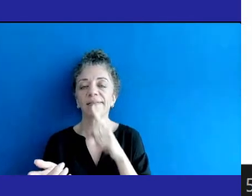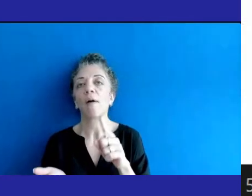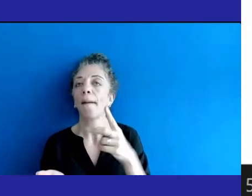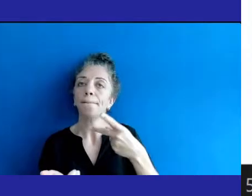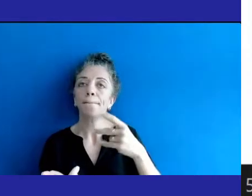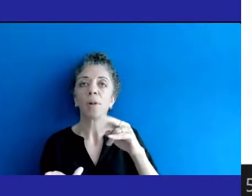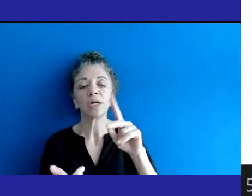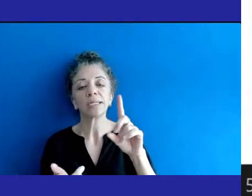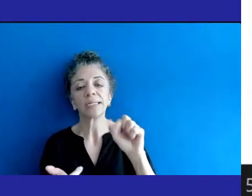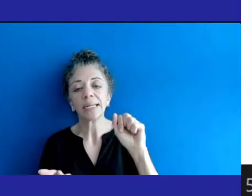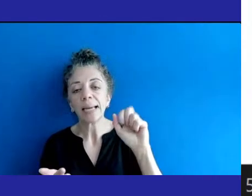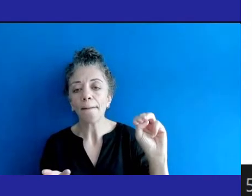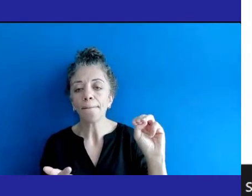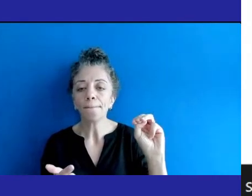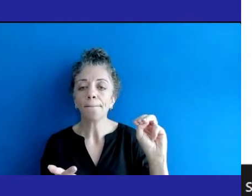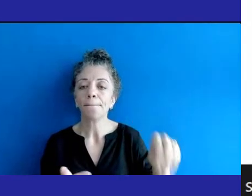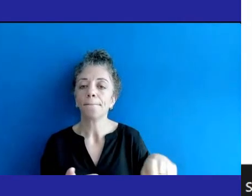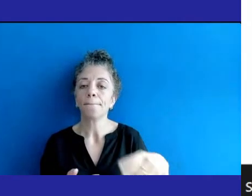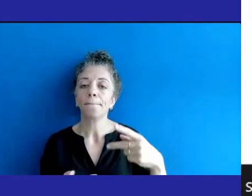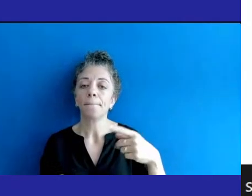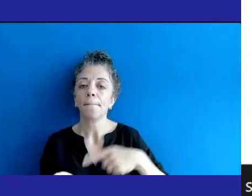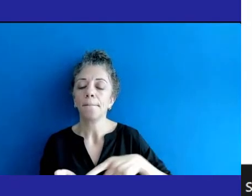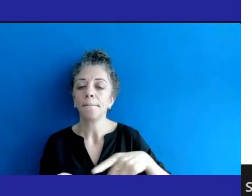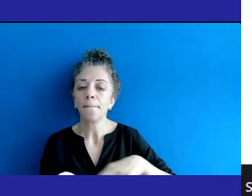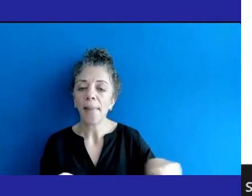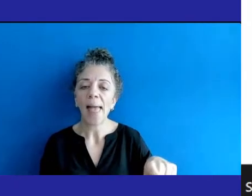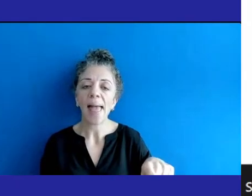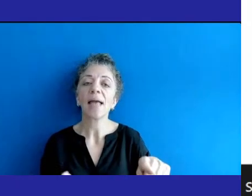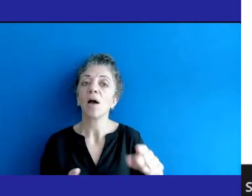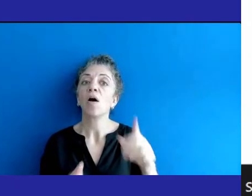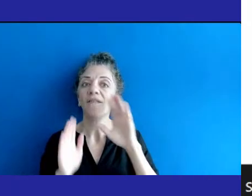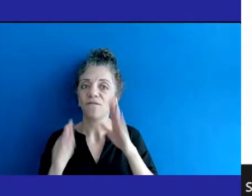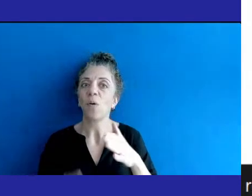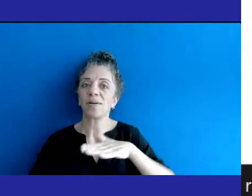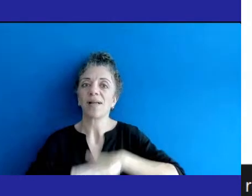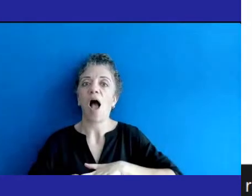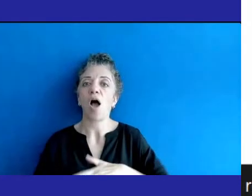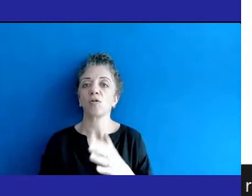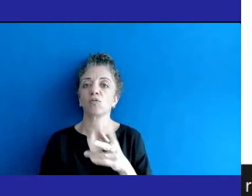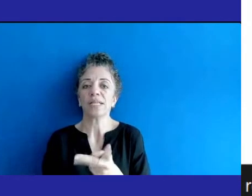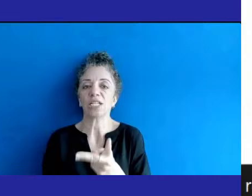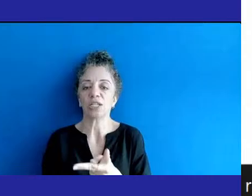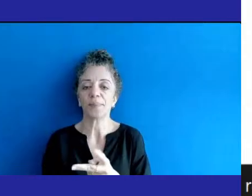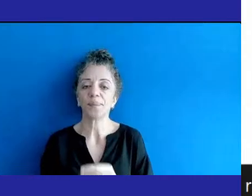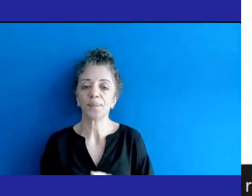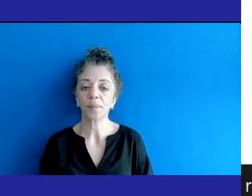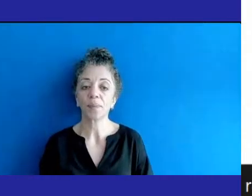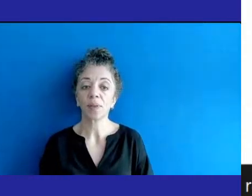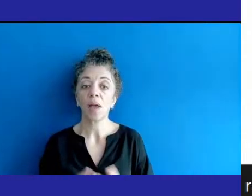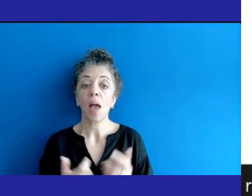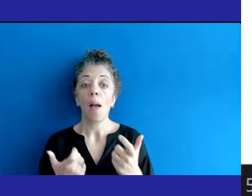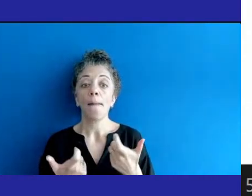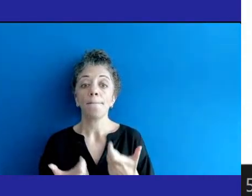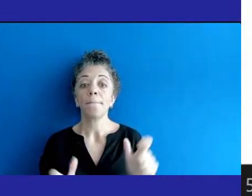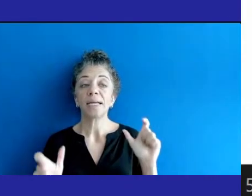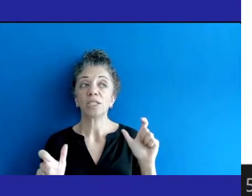on strategic recruitment and retention. And then a major change of the contract this time that I'll go into in a bit more detail